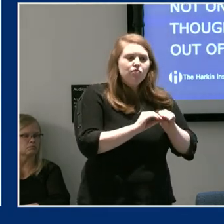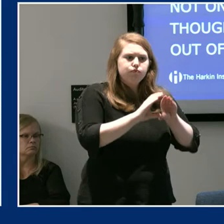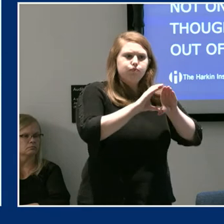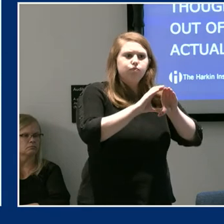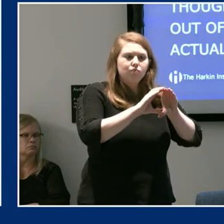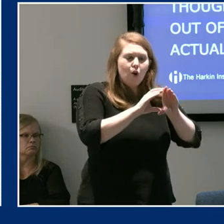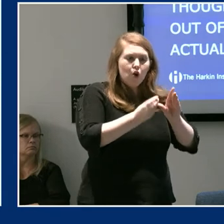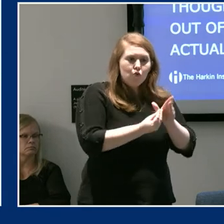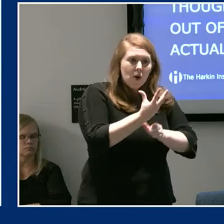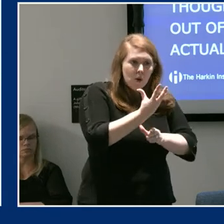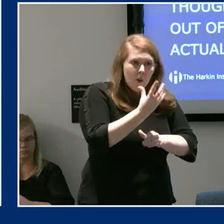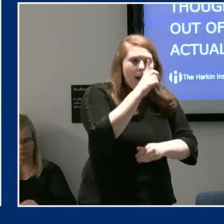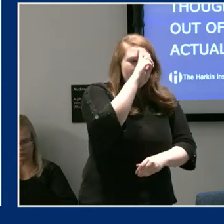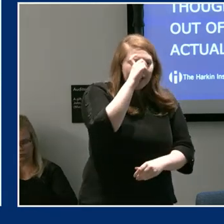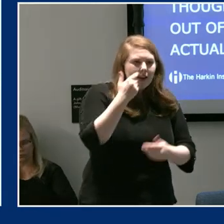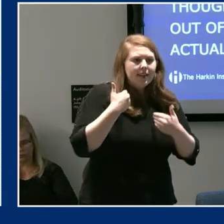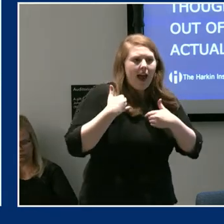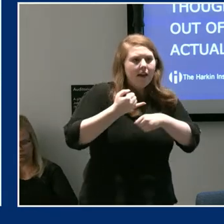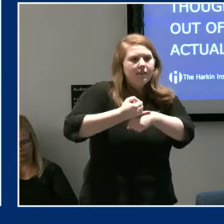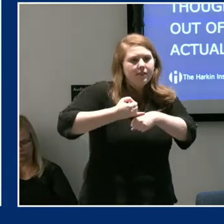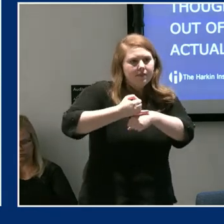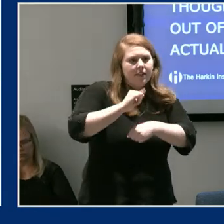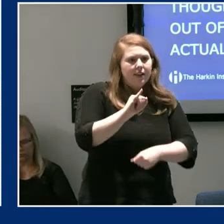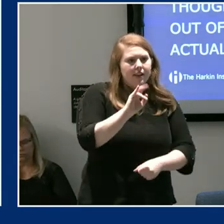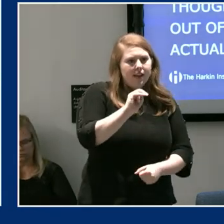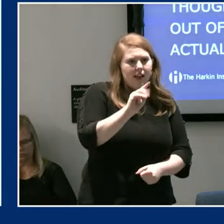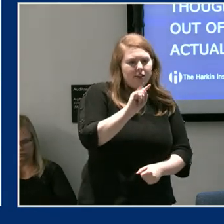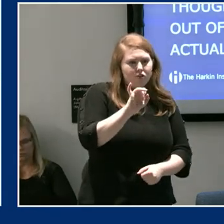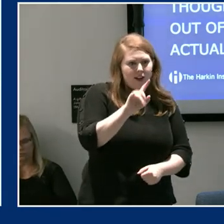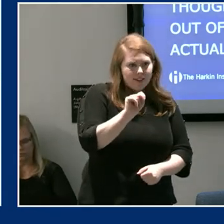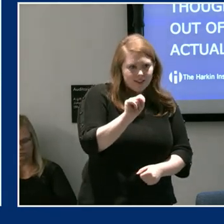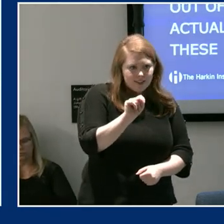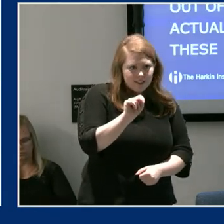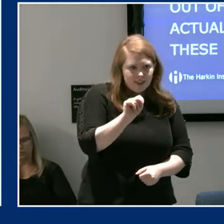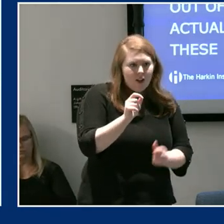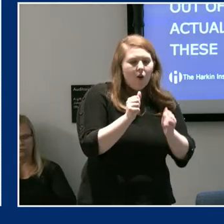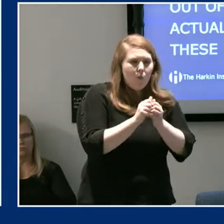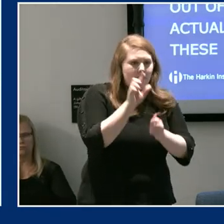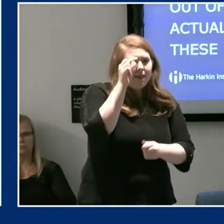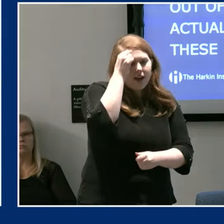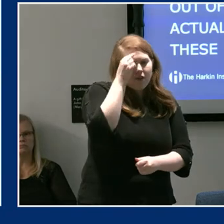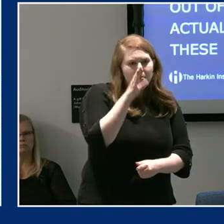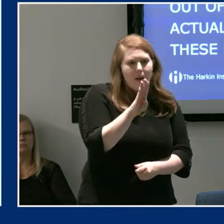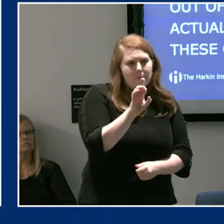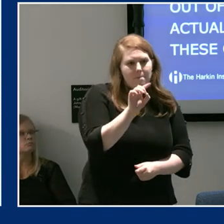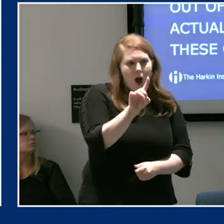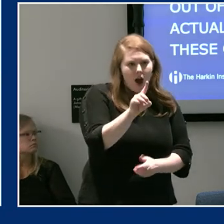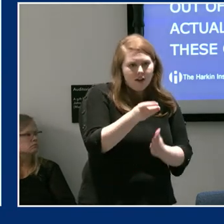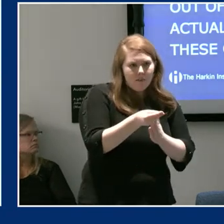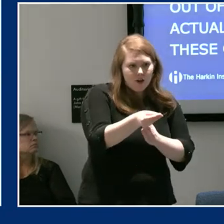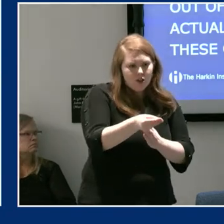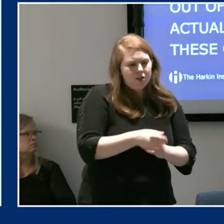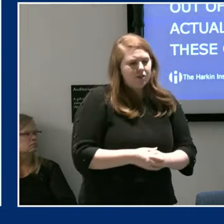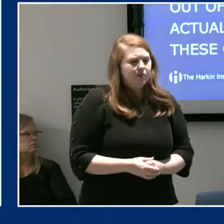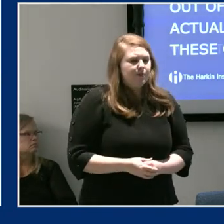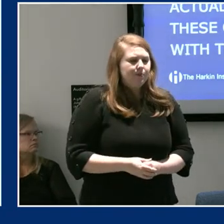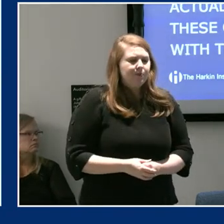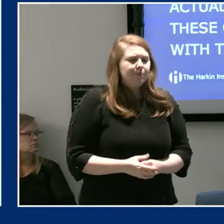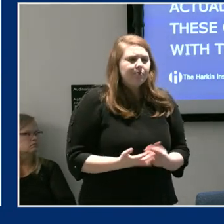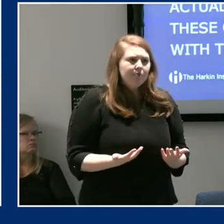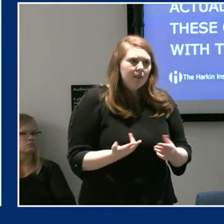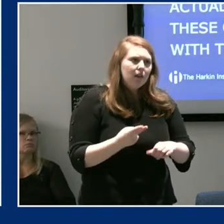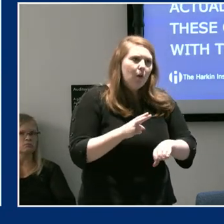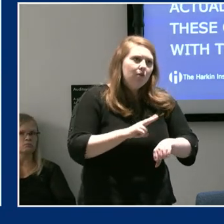paid on these government bonds that are purchased with the excess money. And of course,